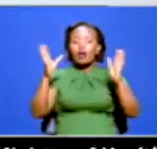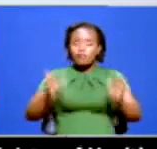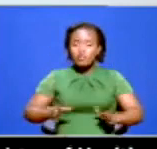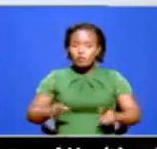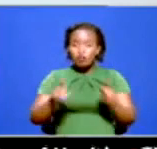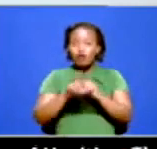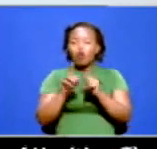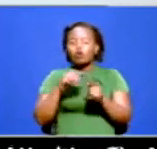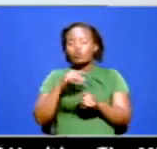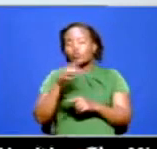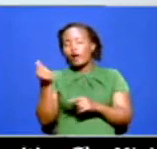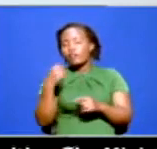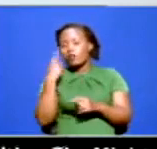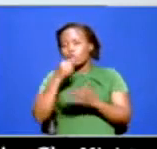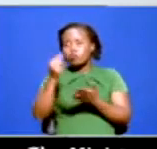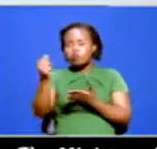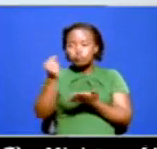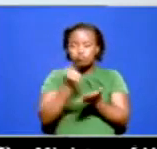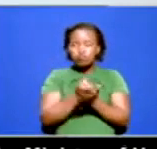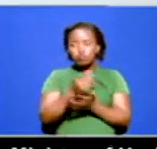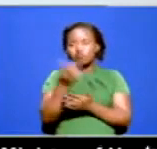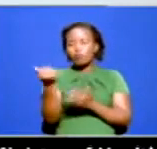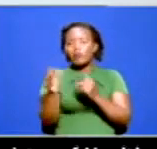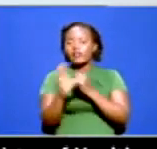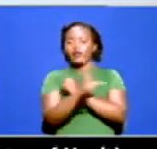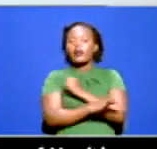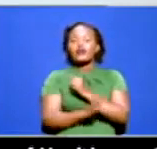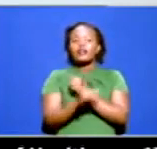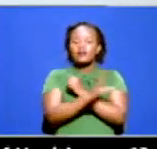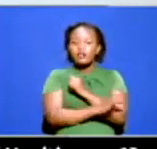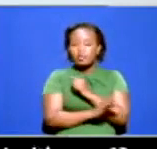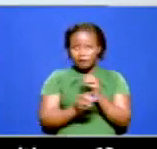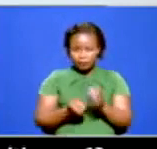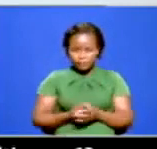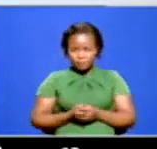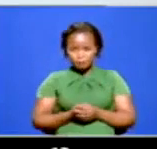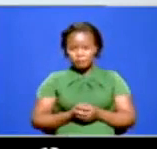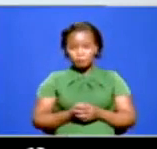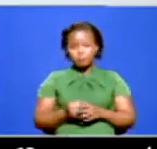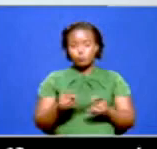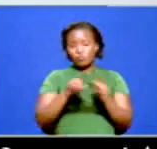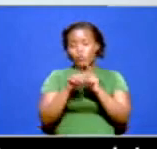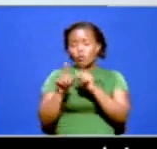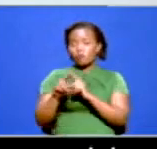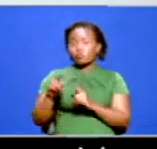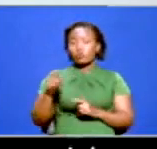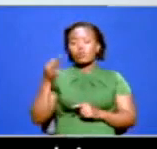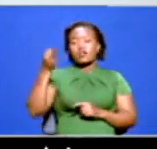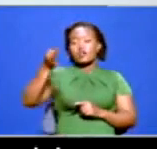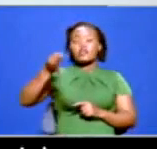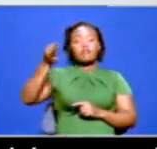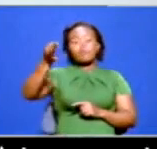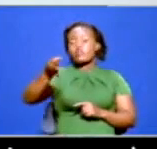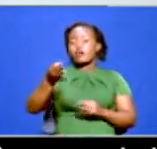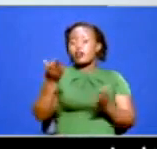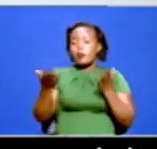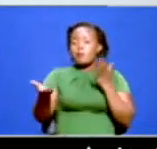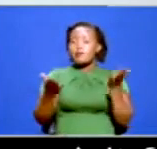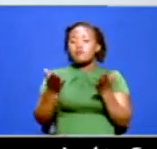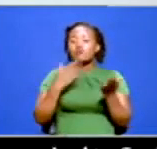other countries. And also in future we might want to be admitting